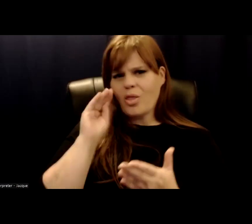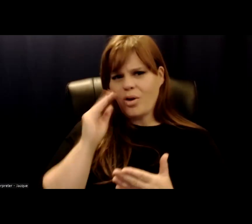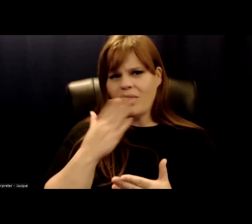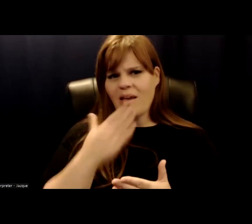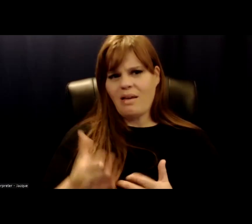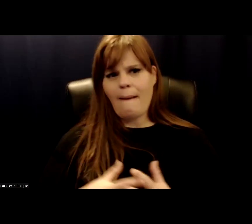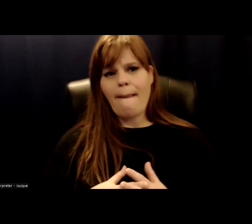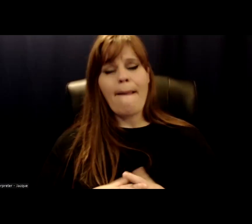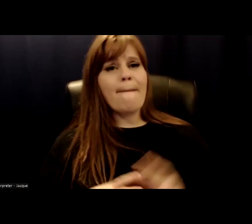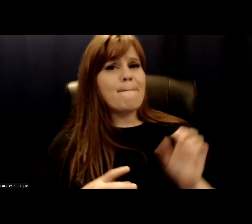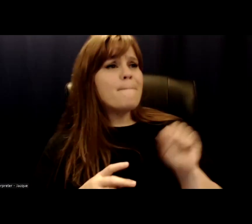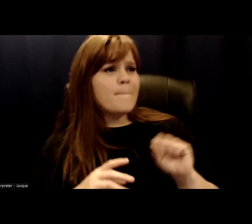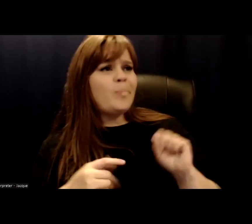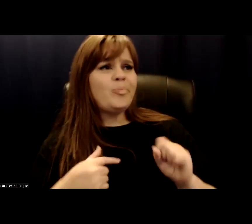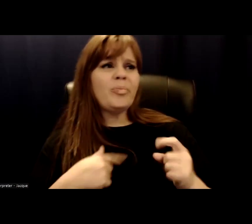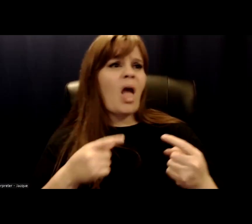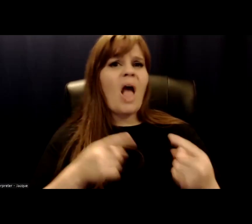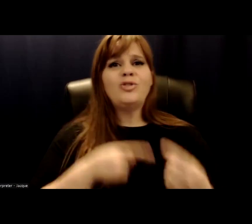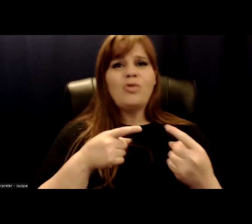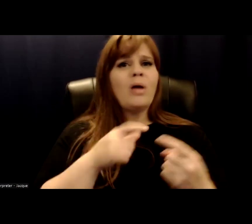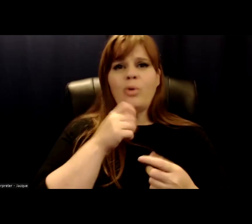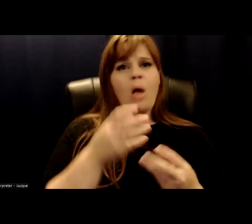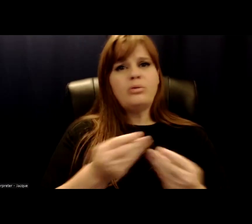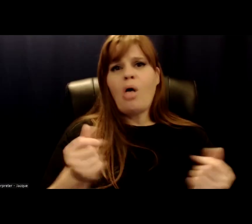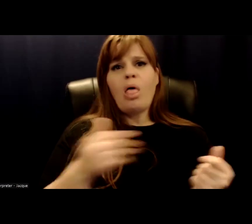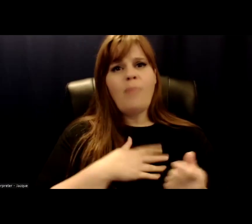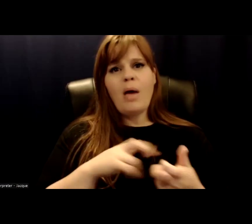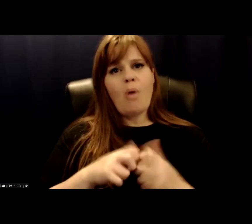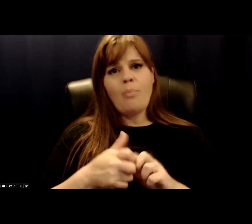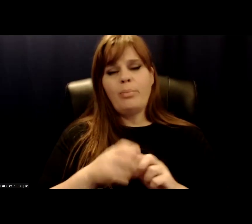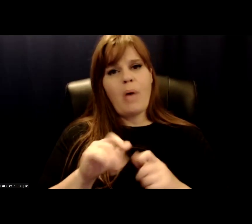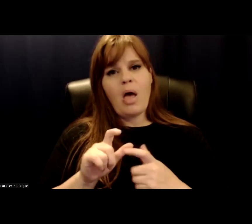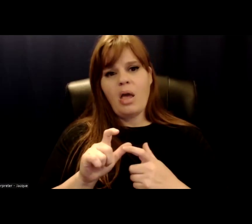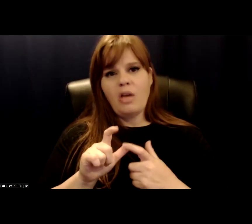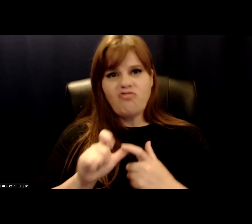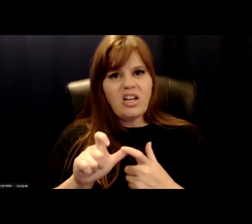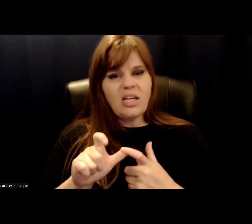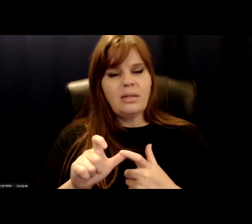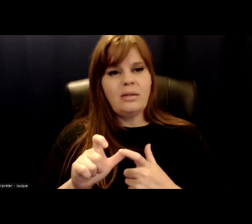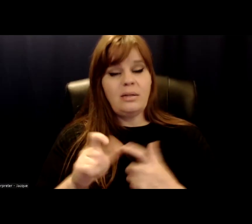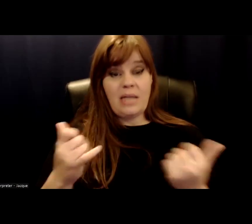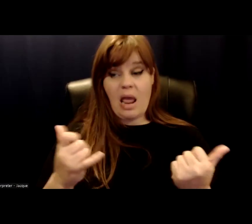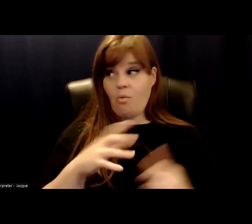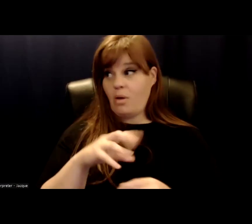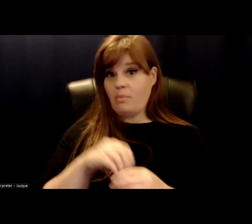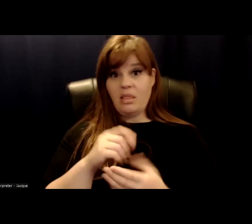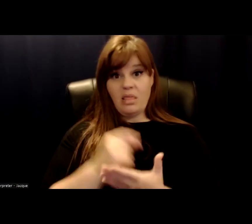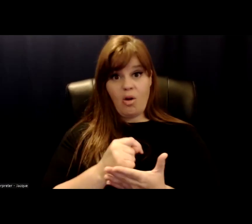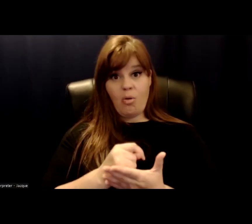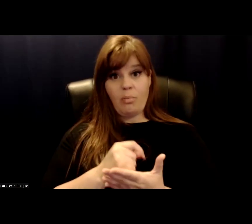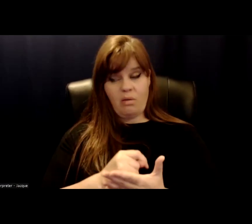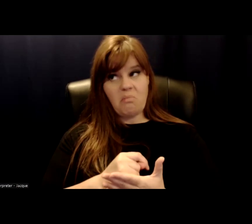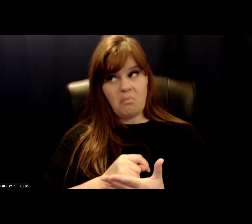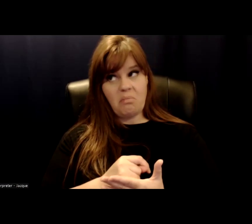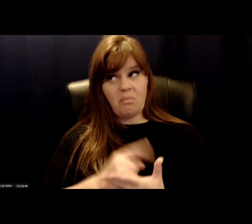I've struggled to not solve my problems by running. And now I'm in therapy, and I think I'm actually